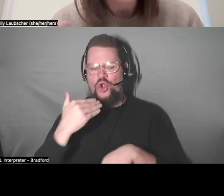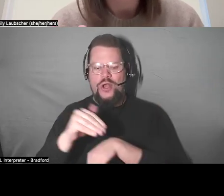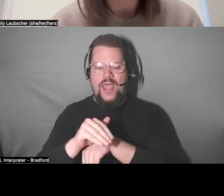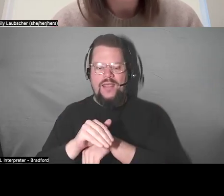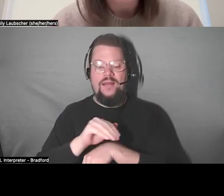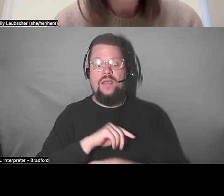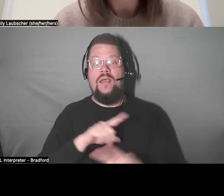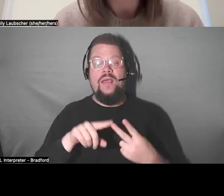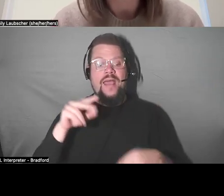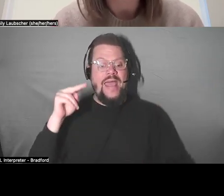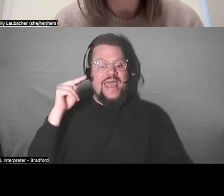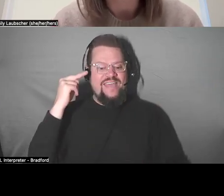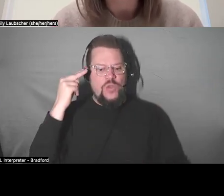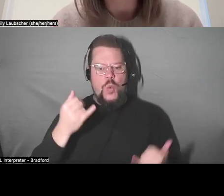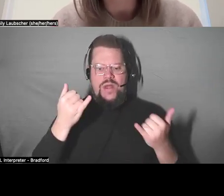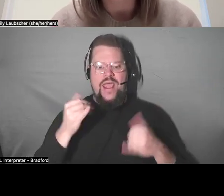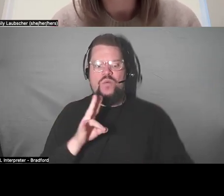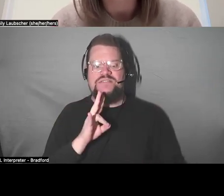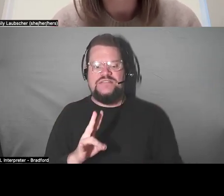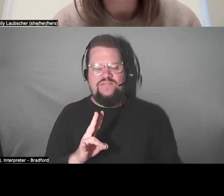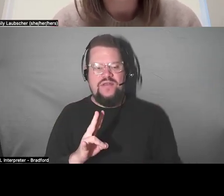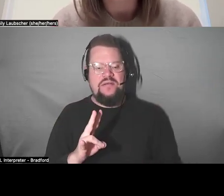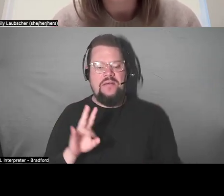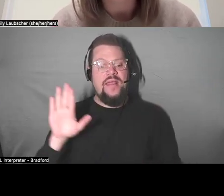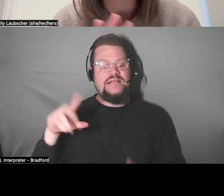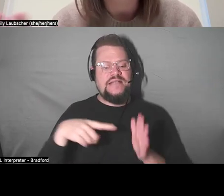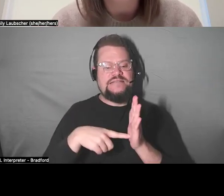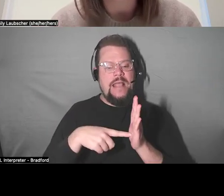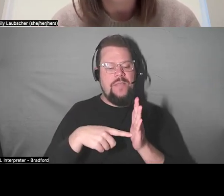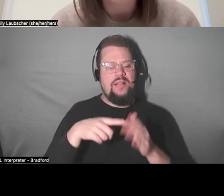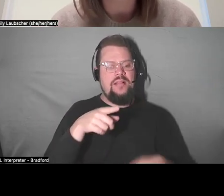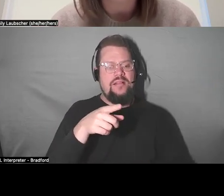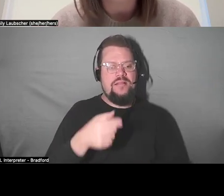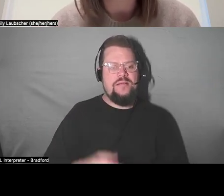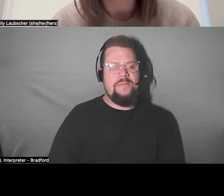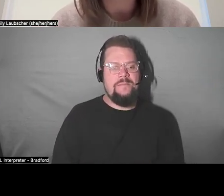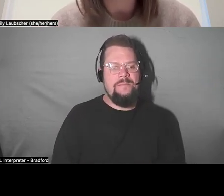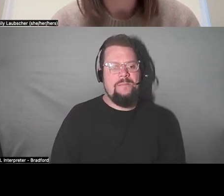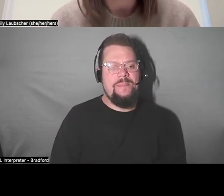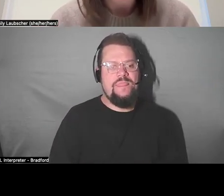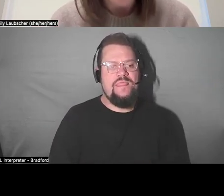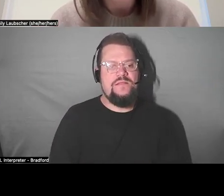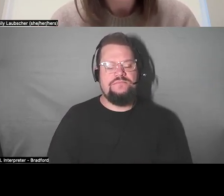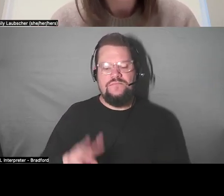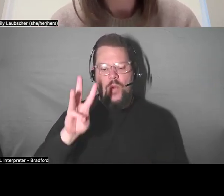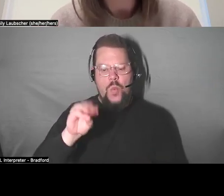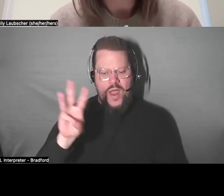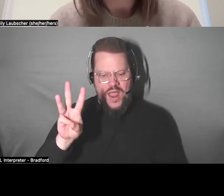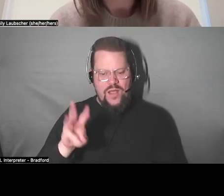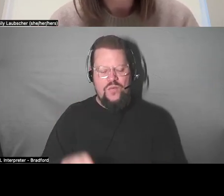who's now 7, these were some of the examples that were among his first words.